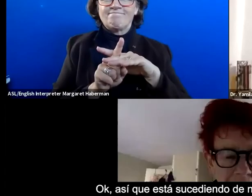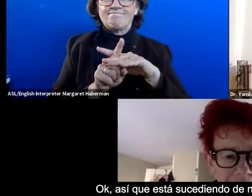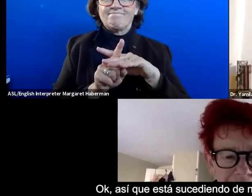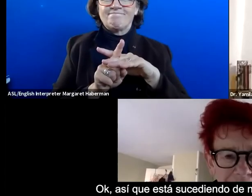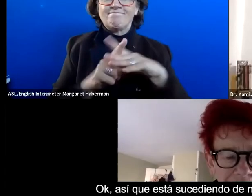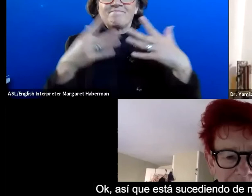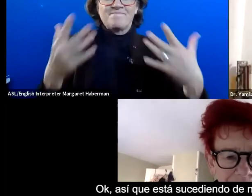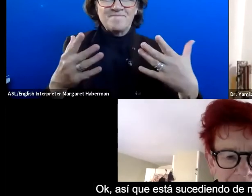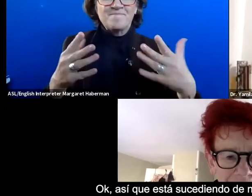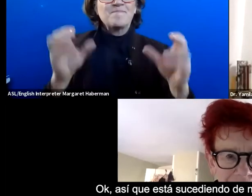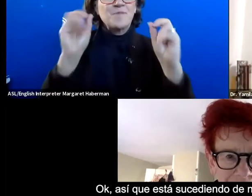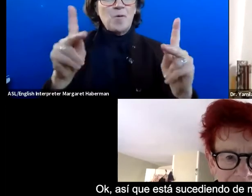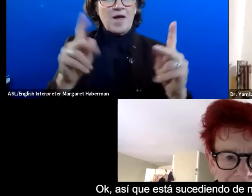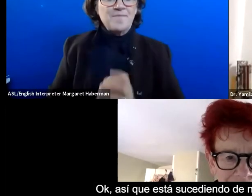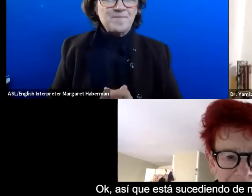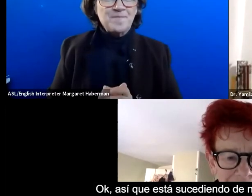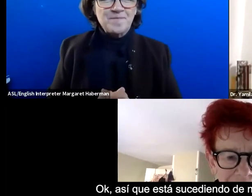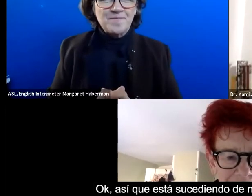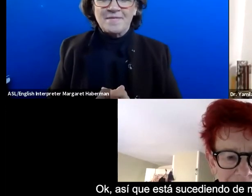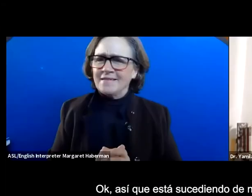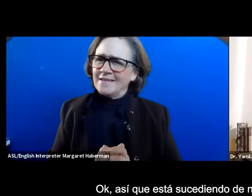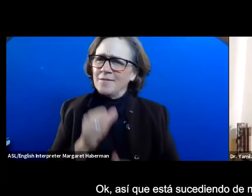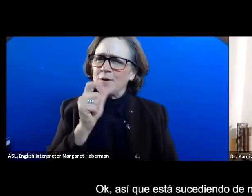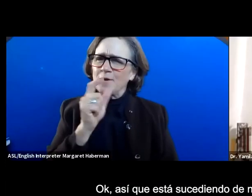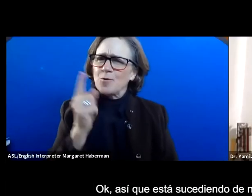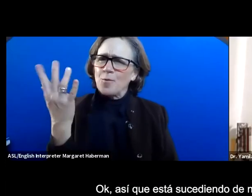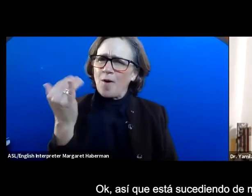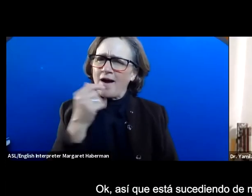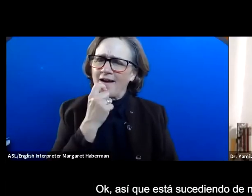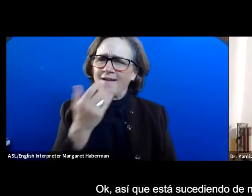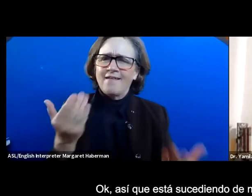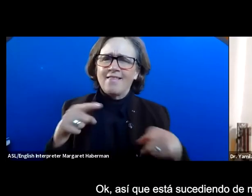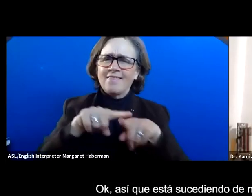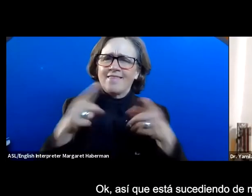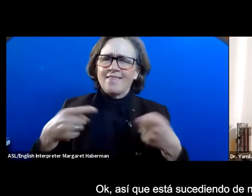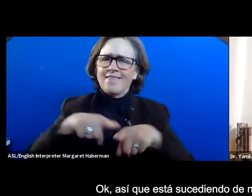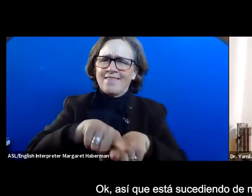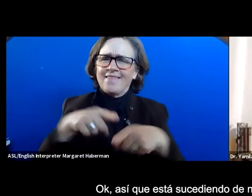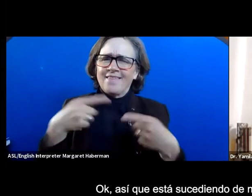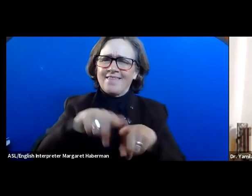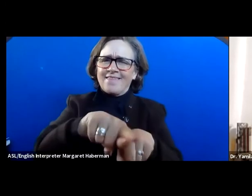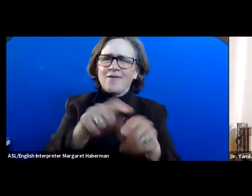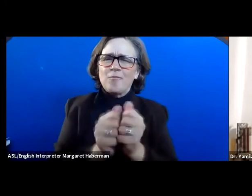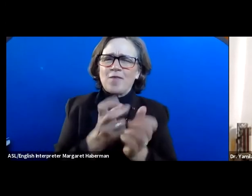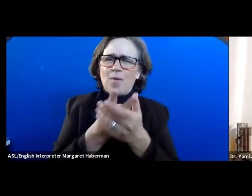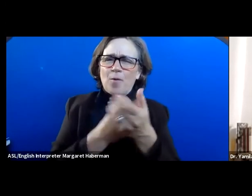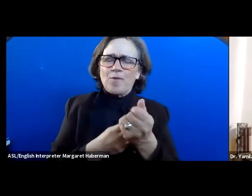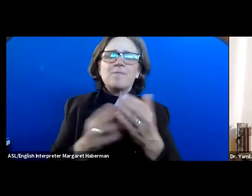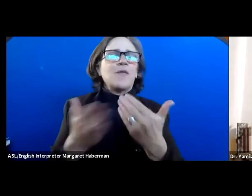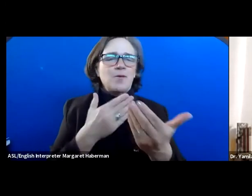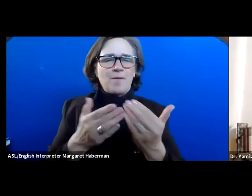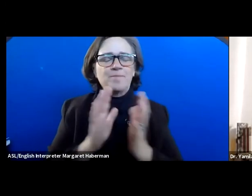Okay, so it's happening again. For some reason, I'm hearing the Spanish translation and it's distracting me.